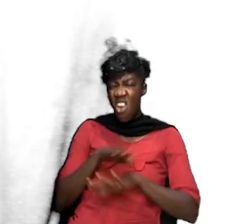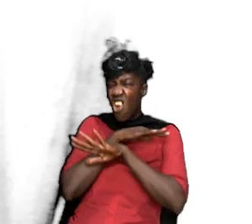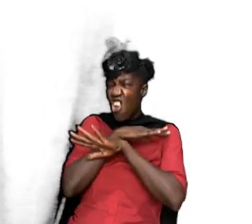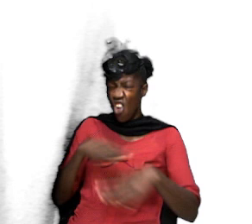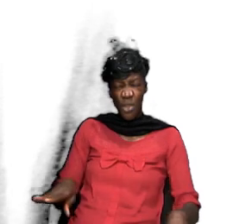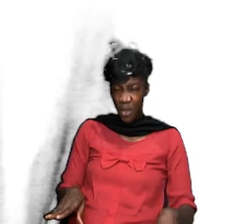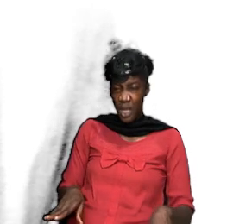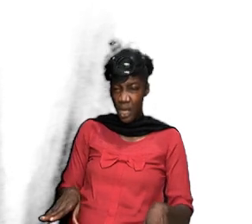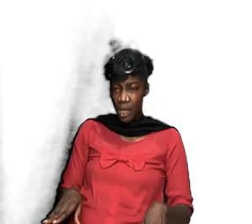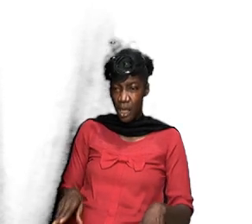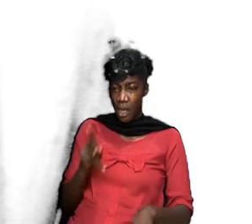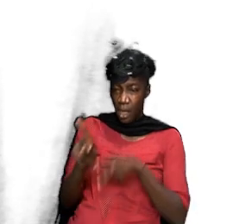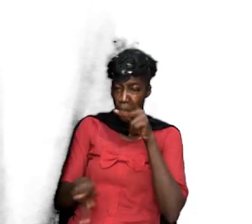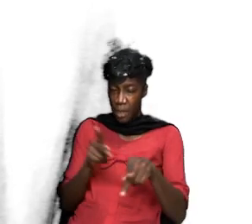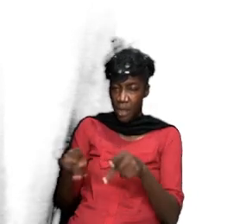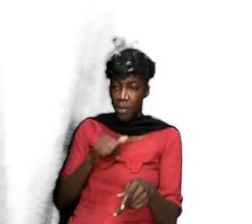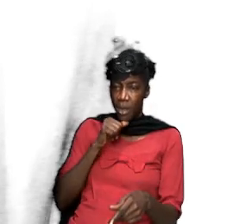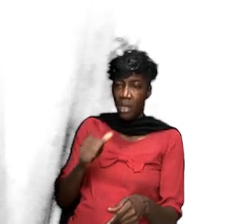People are ungodly.